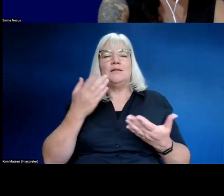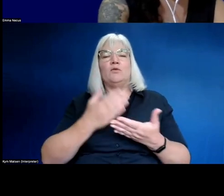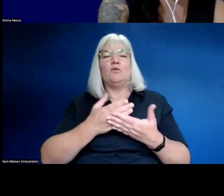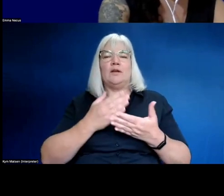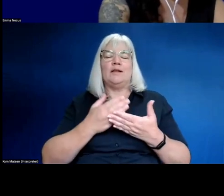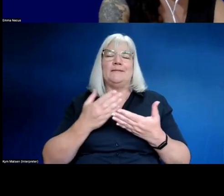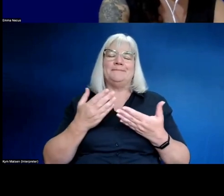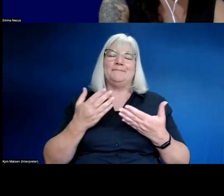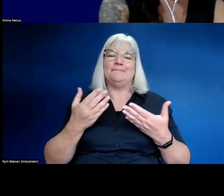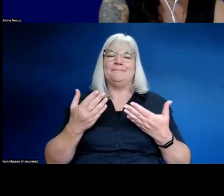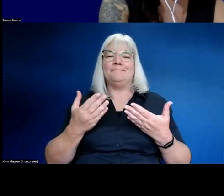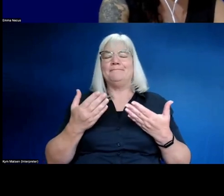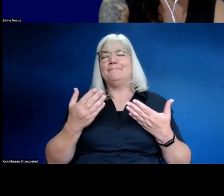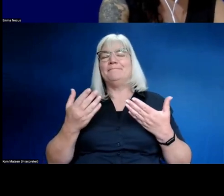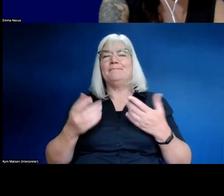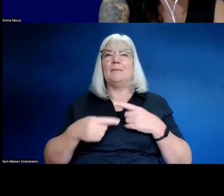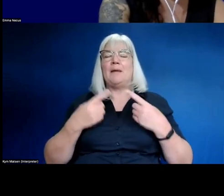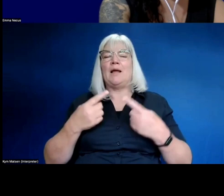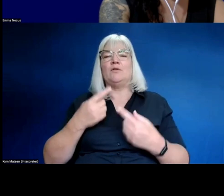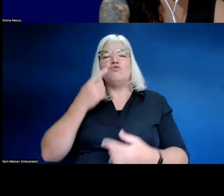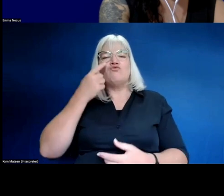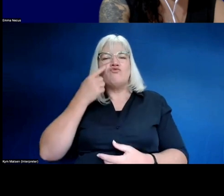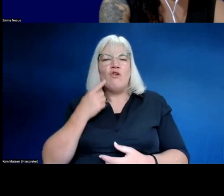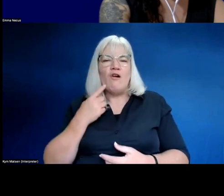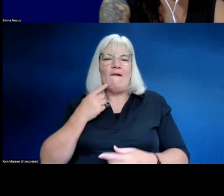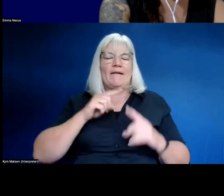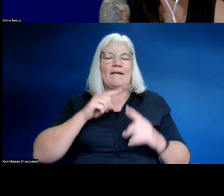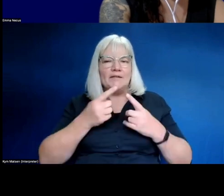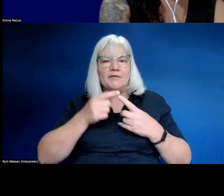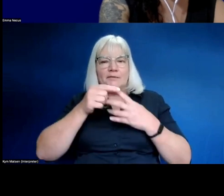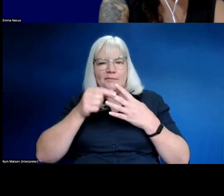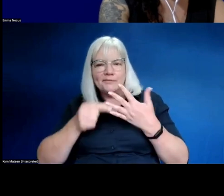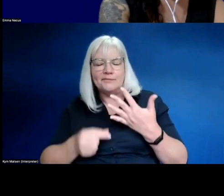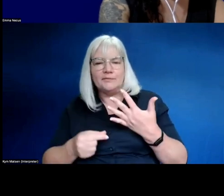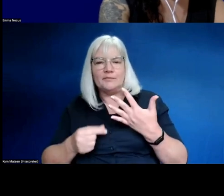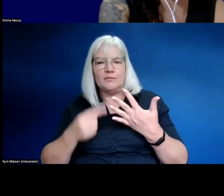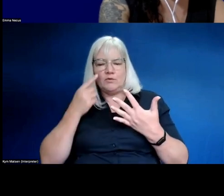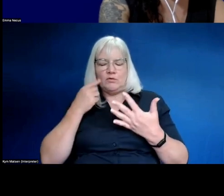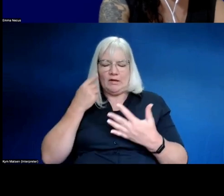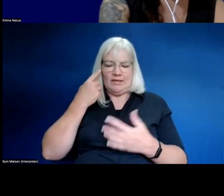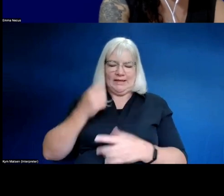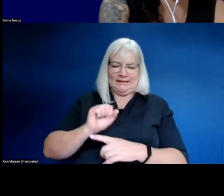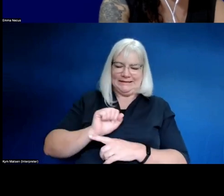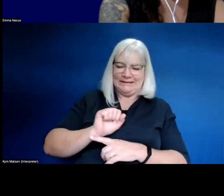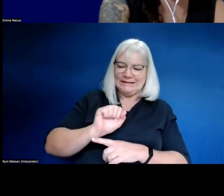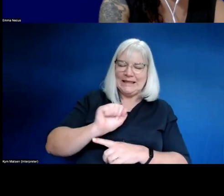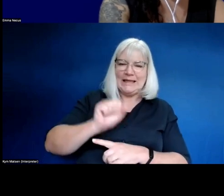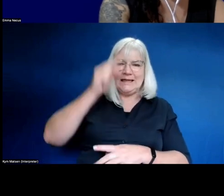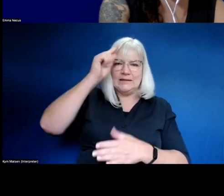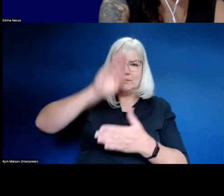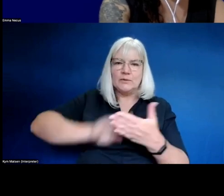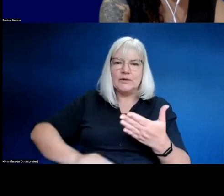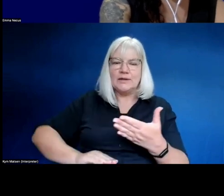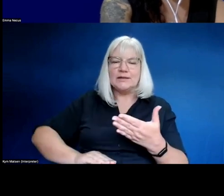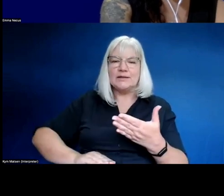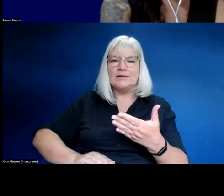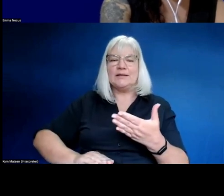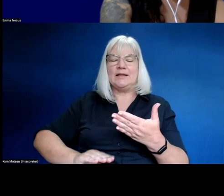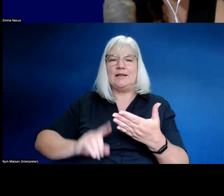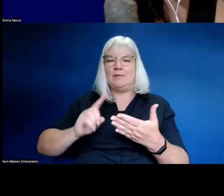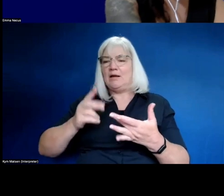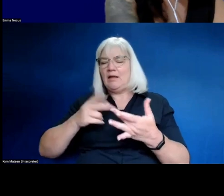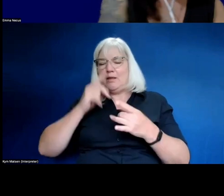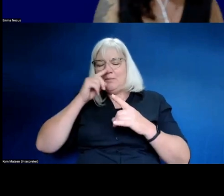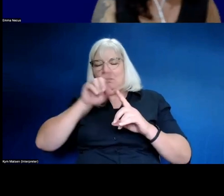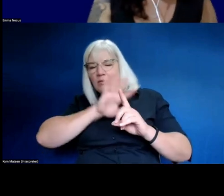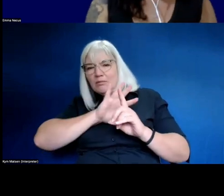about trying things and trying to think through that individual's child experience and the people around them and